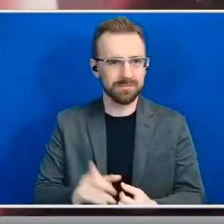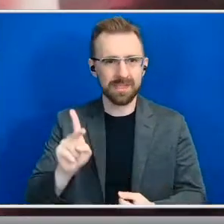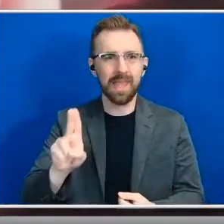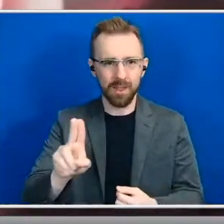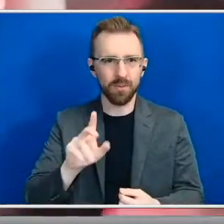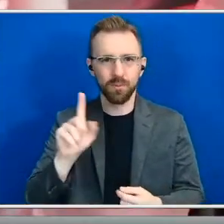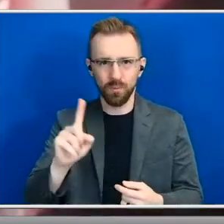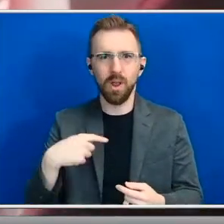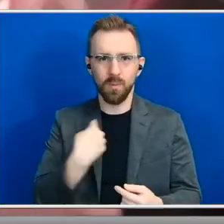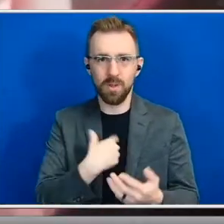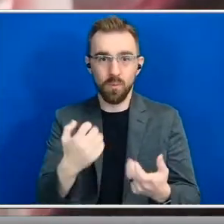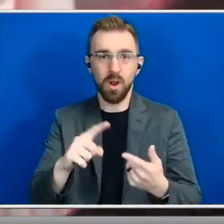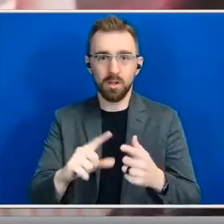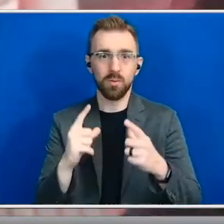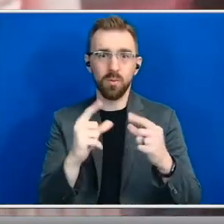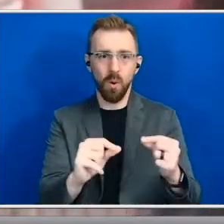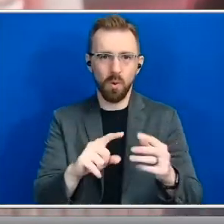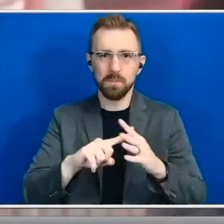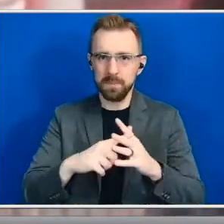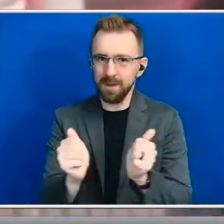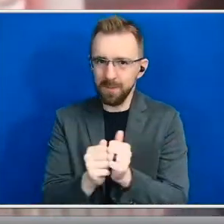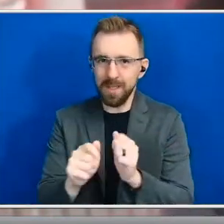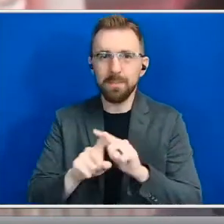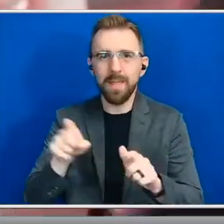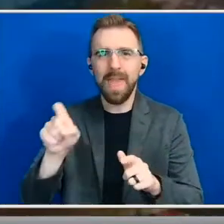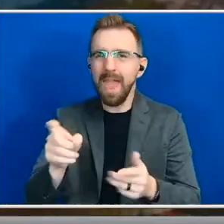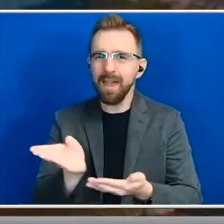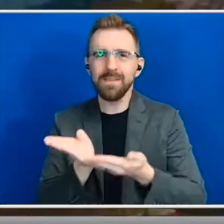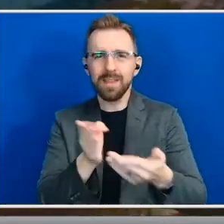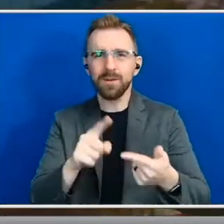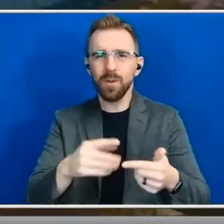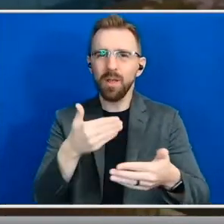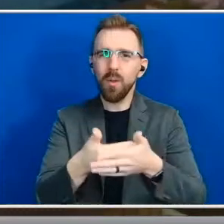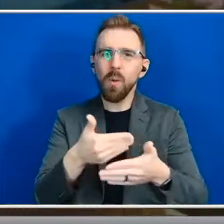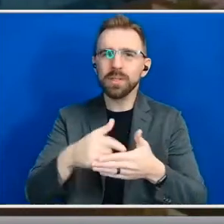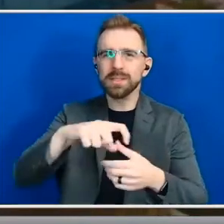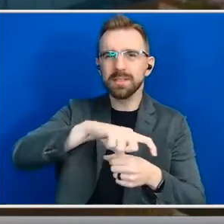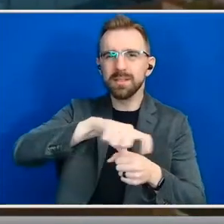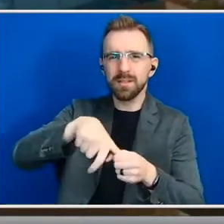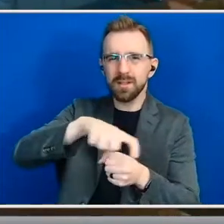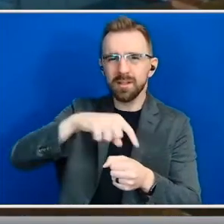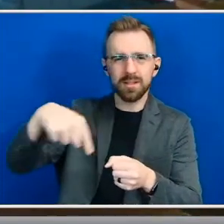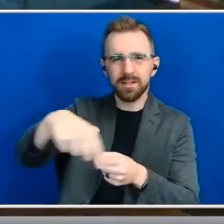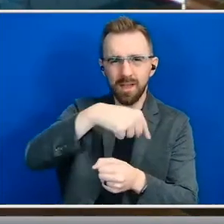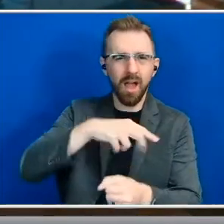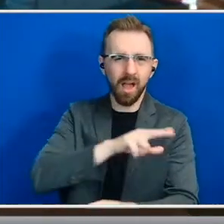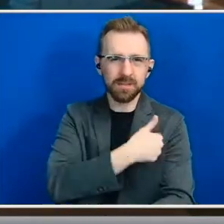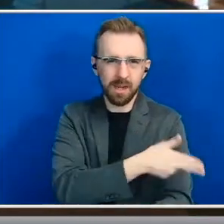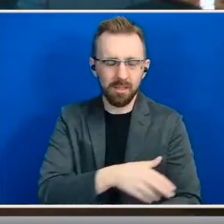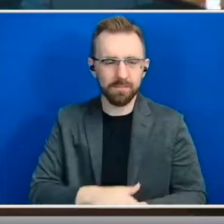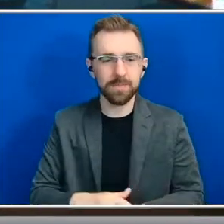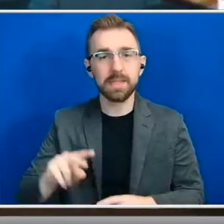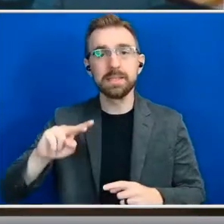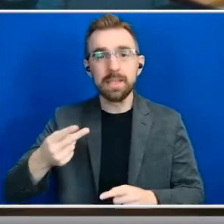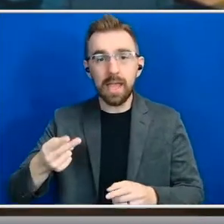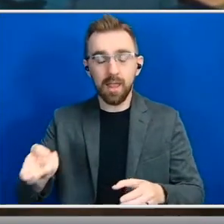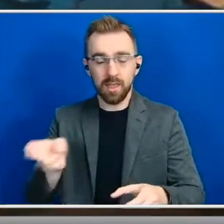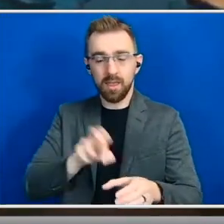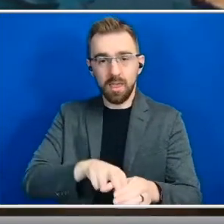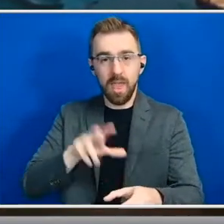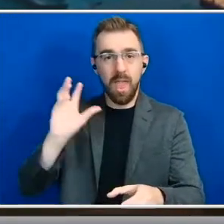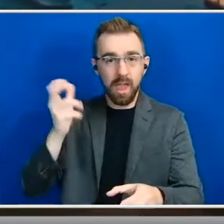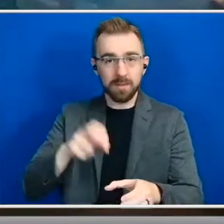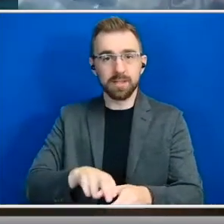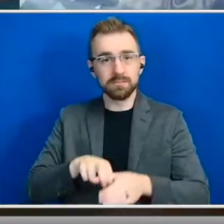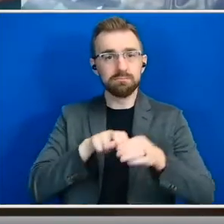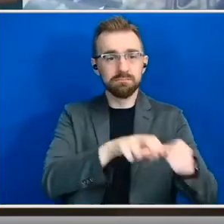go to begin with. Yeah. But they have to take you to the closest one. A second ambulance ride took Steve to the University of Kansas Health System,